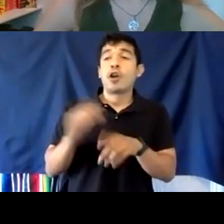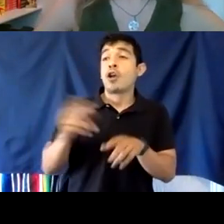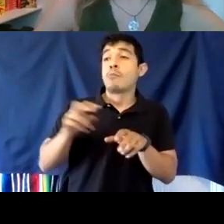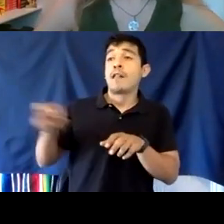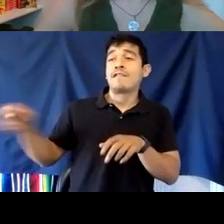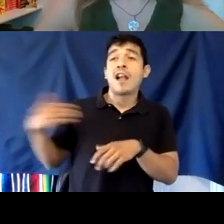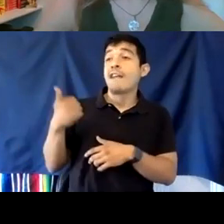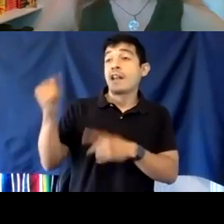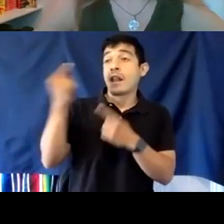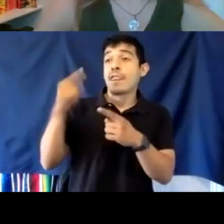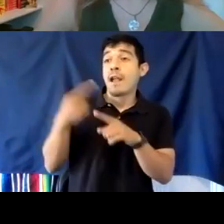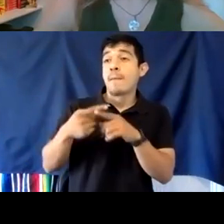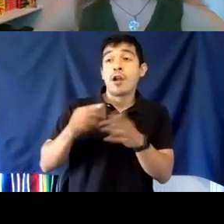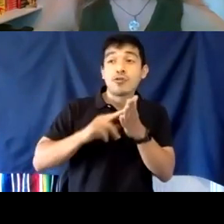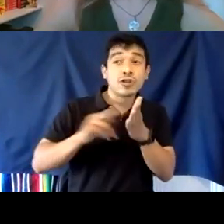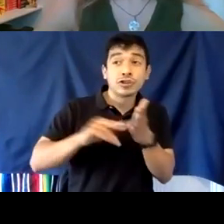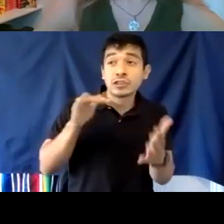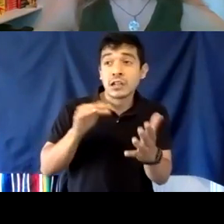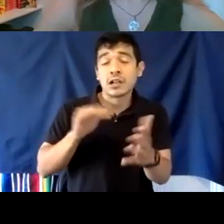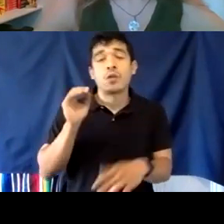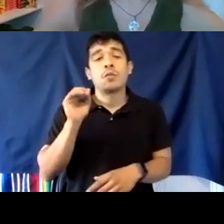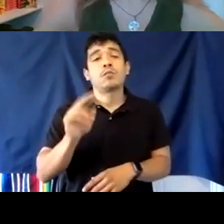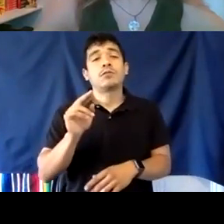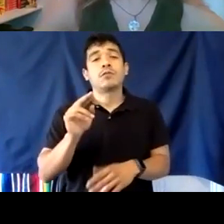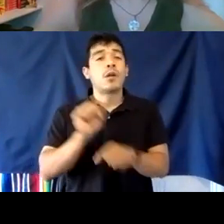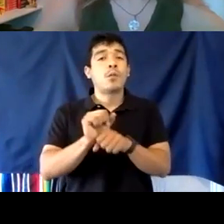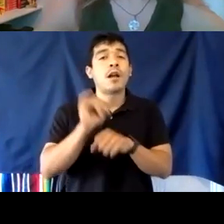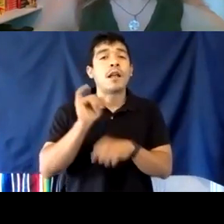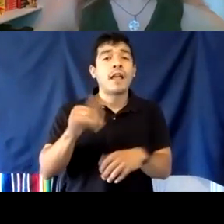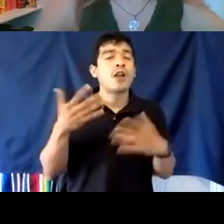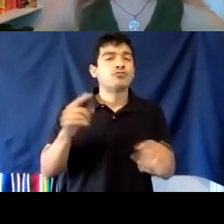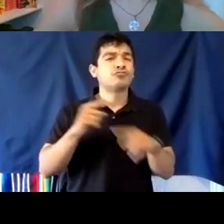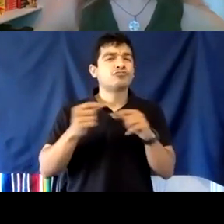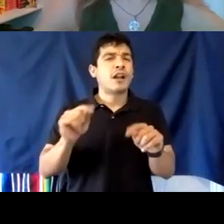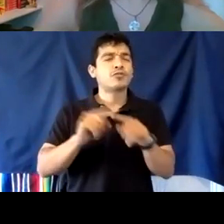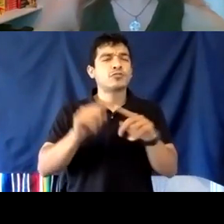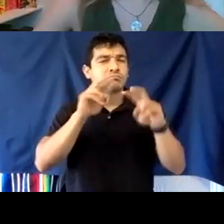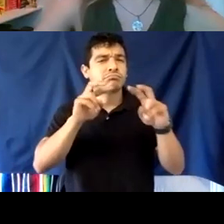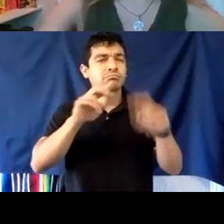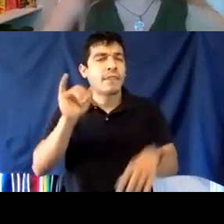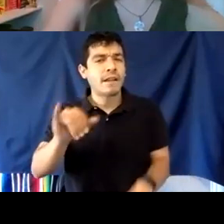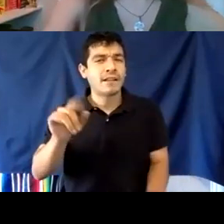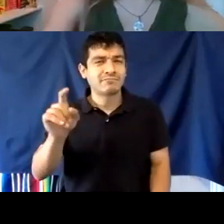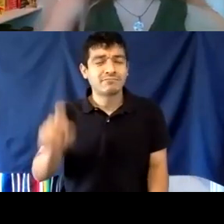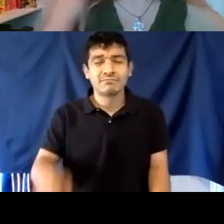any thoughts about research studies or work that has tried to assess this.